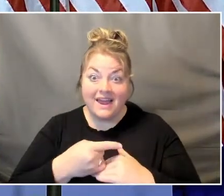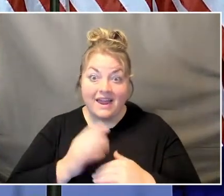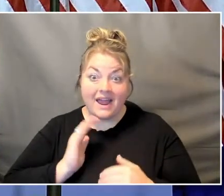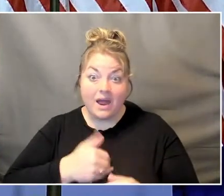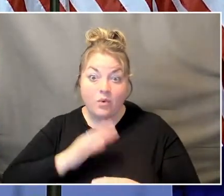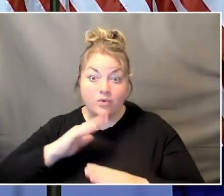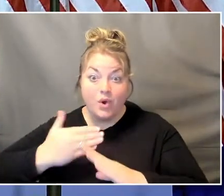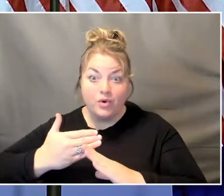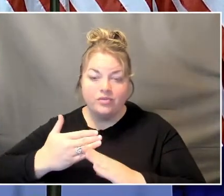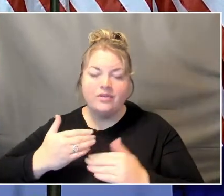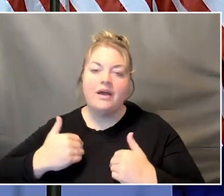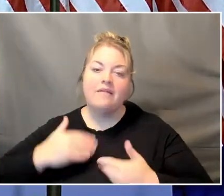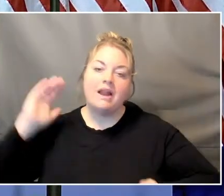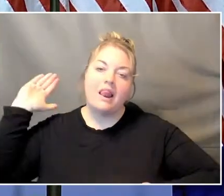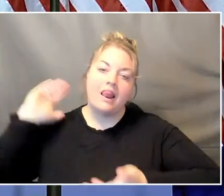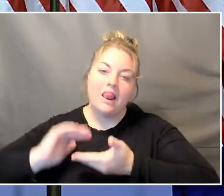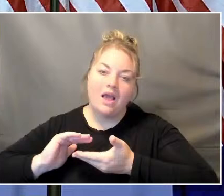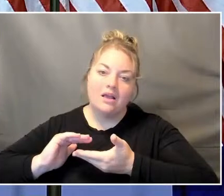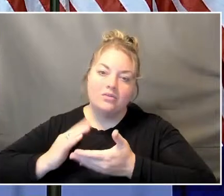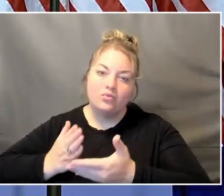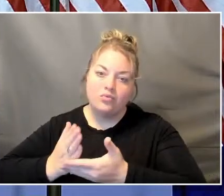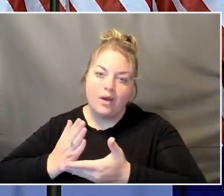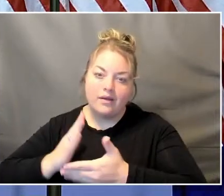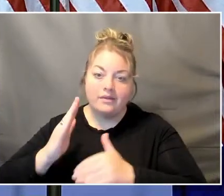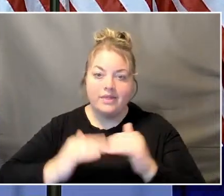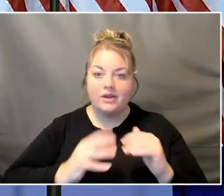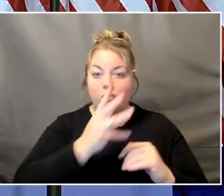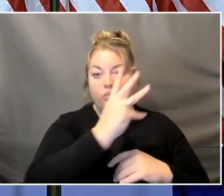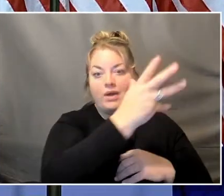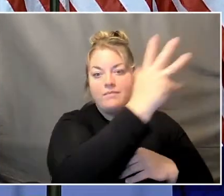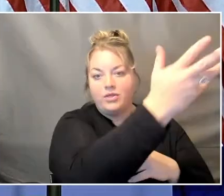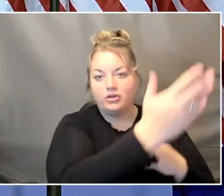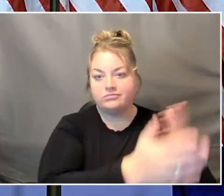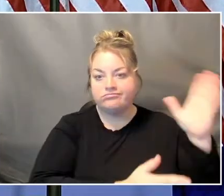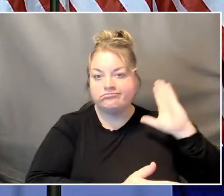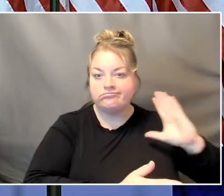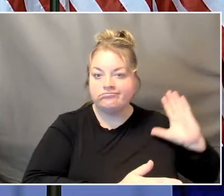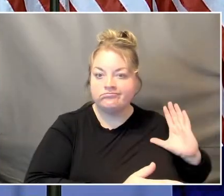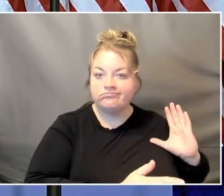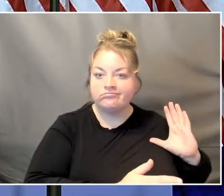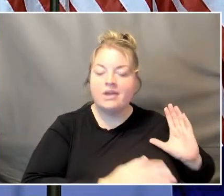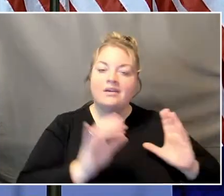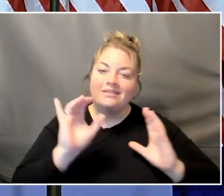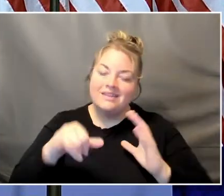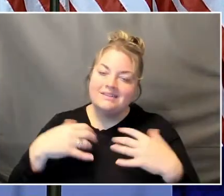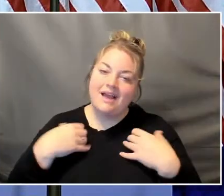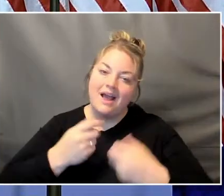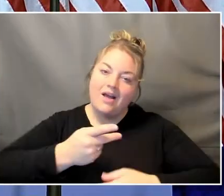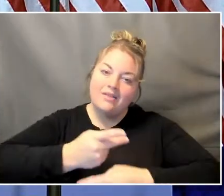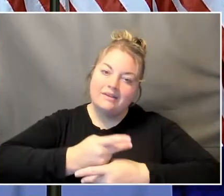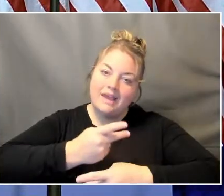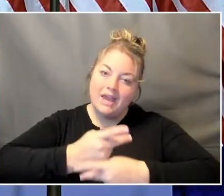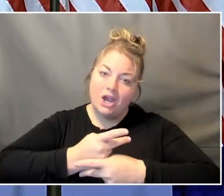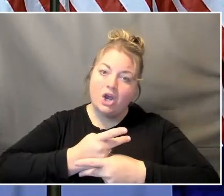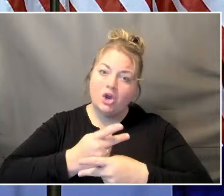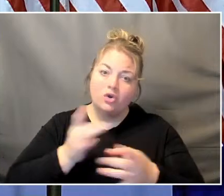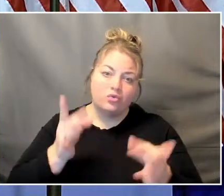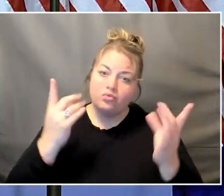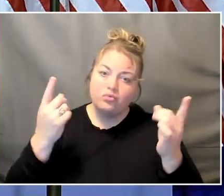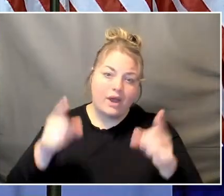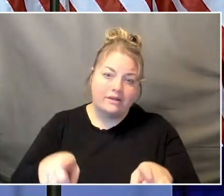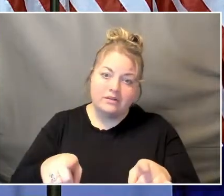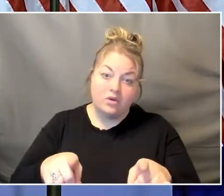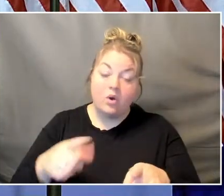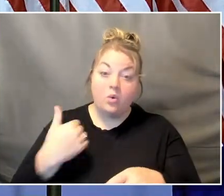grandmothers. This is a healthcare crisis. And we all know who was to blame: